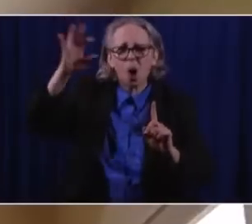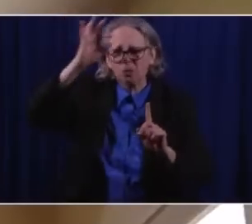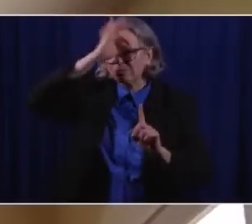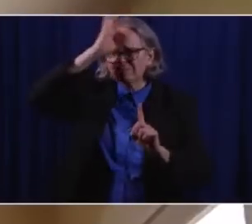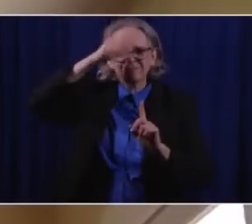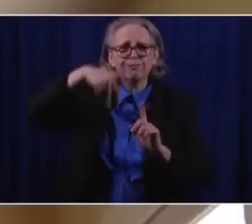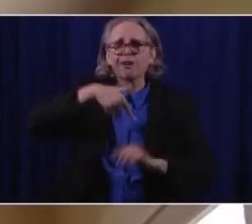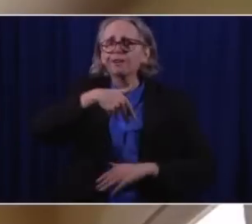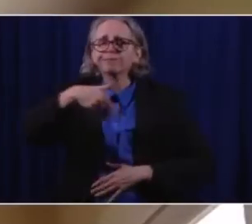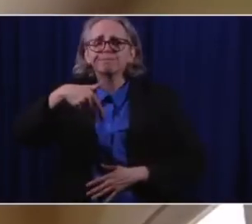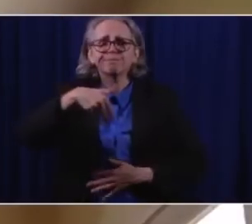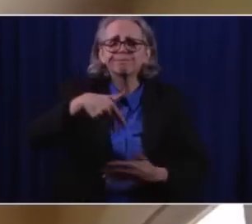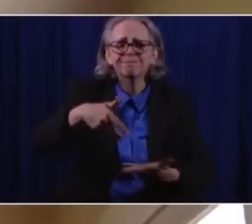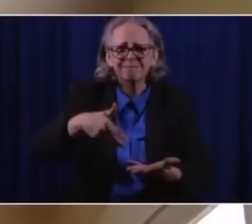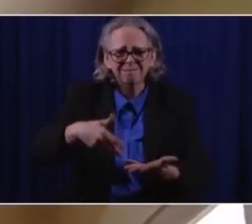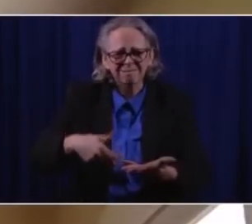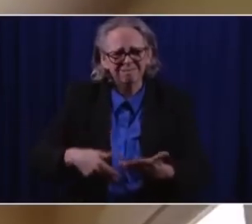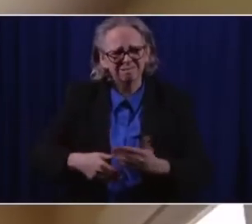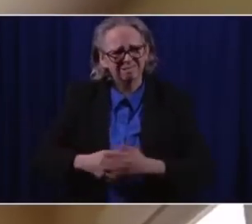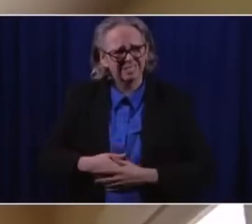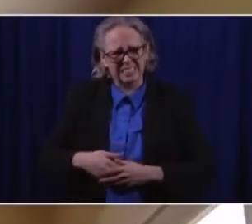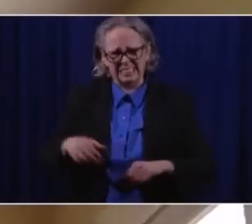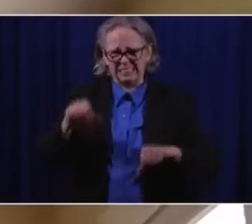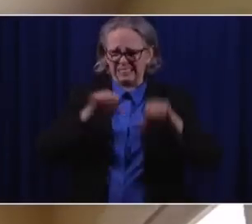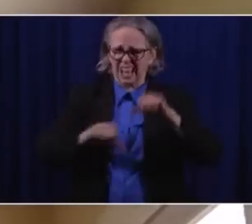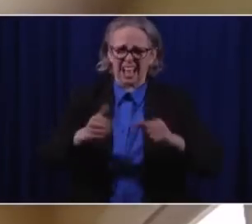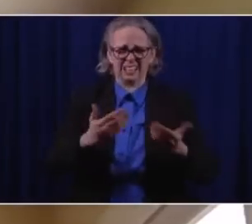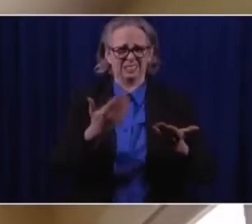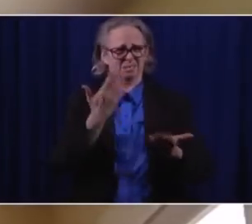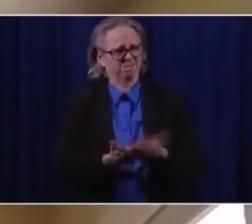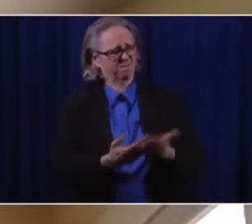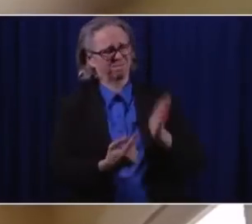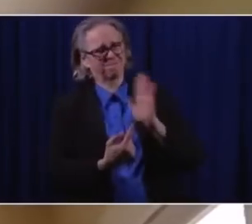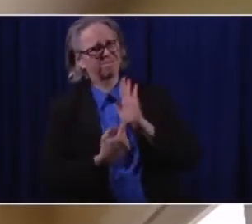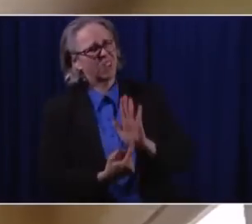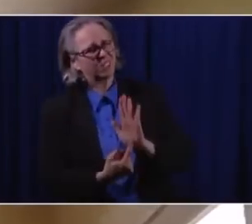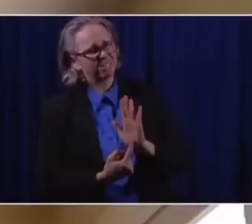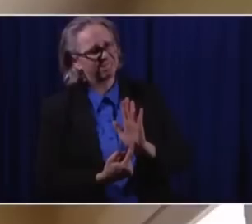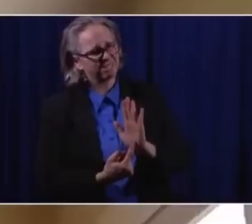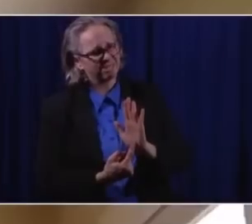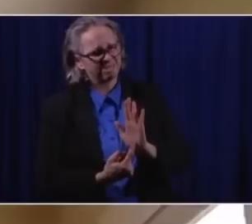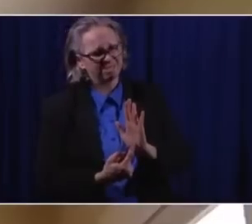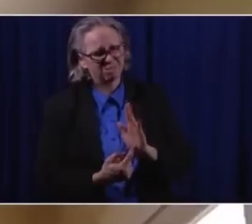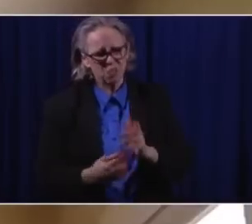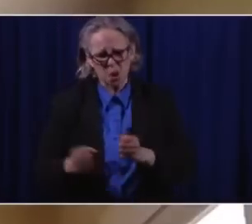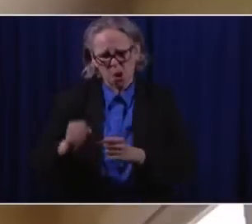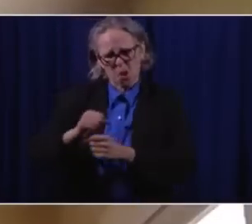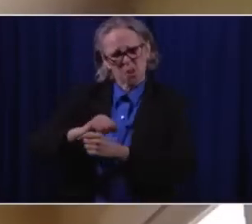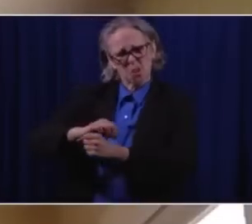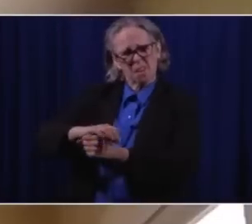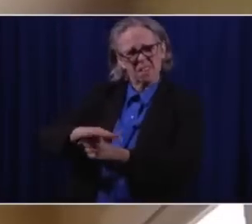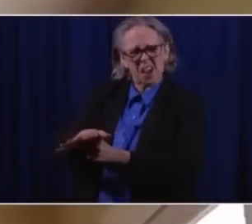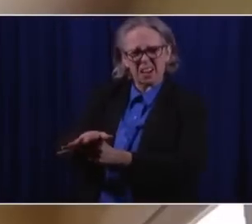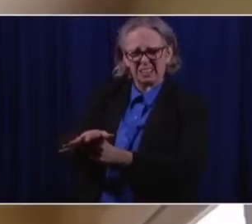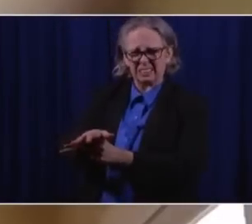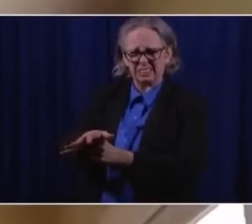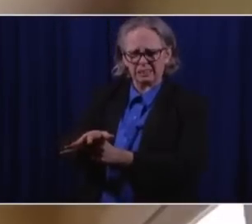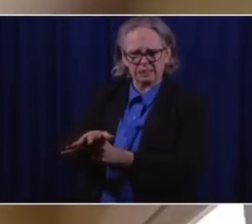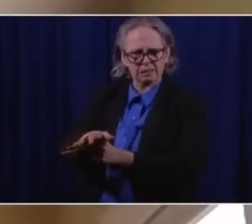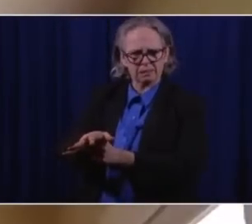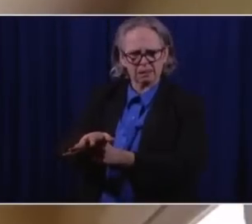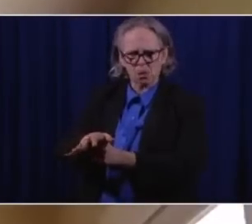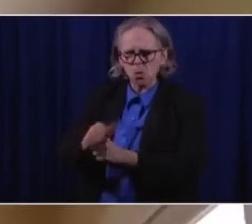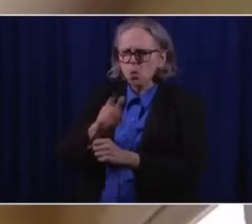know, science is clear, COVID-19 is often silent. It could be passed on by people who really have